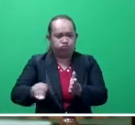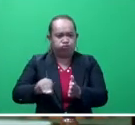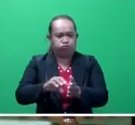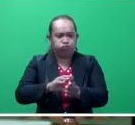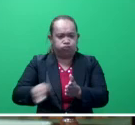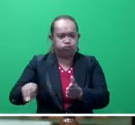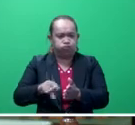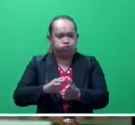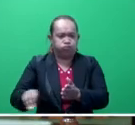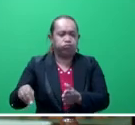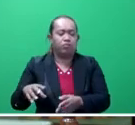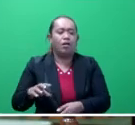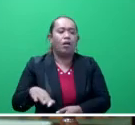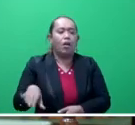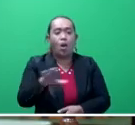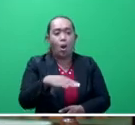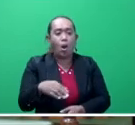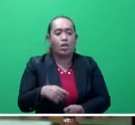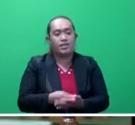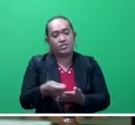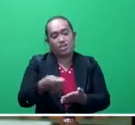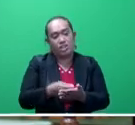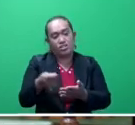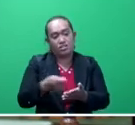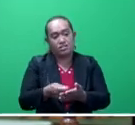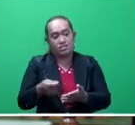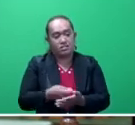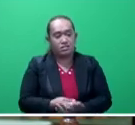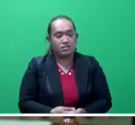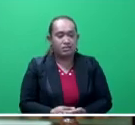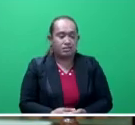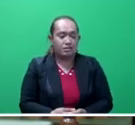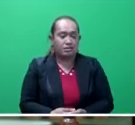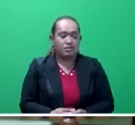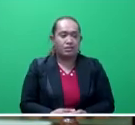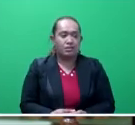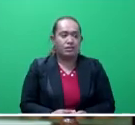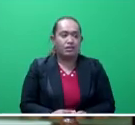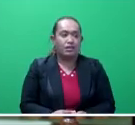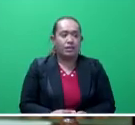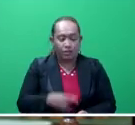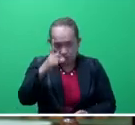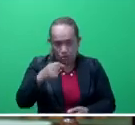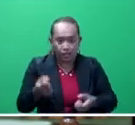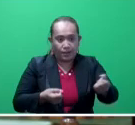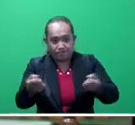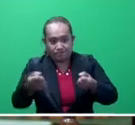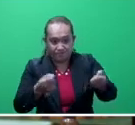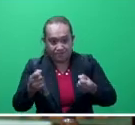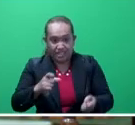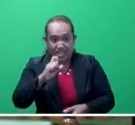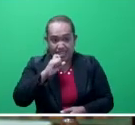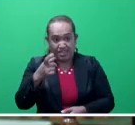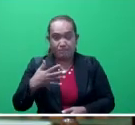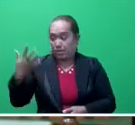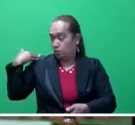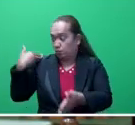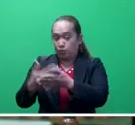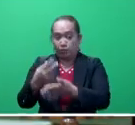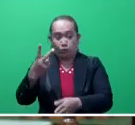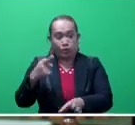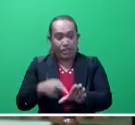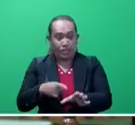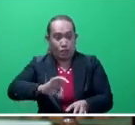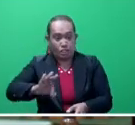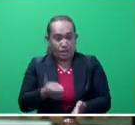off the road and have accumulated fees and charges. In other words, if my vehicle has been off the road for 2 years, when I go and re-register the